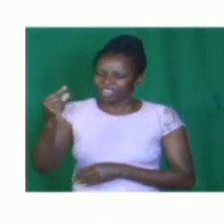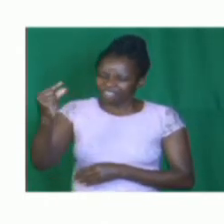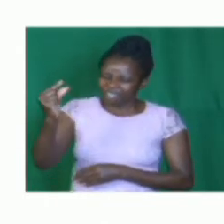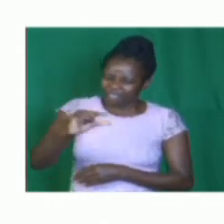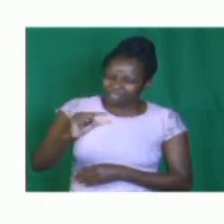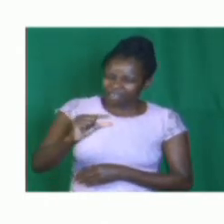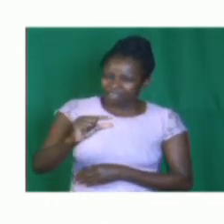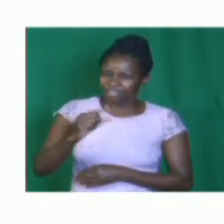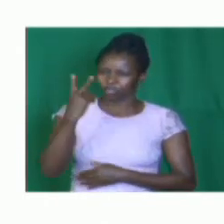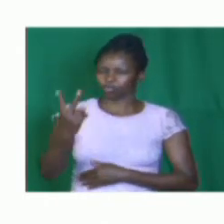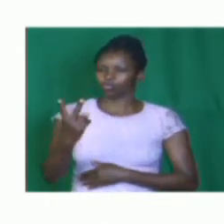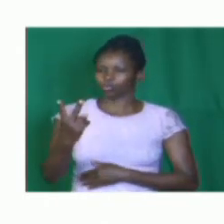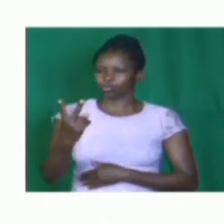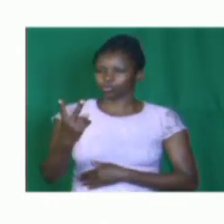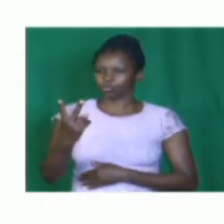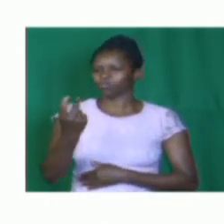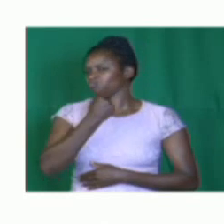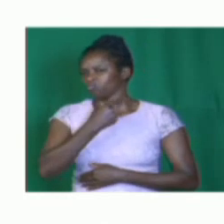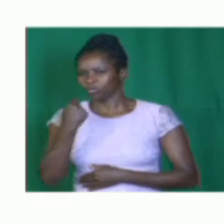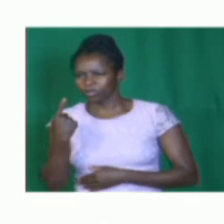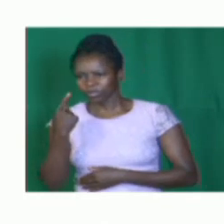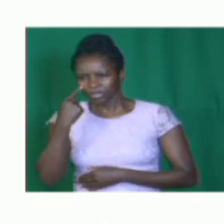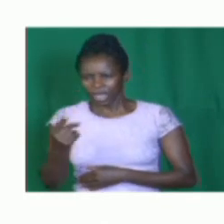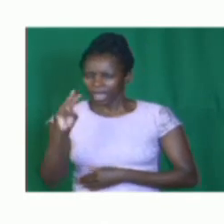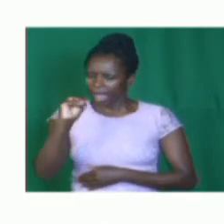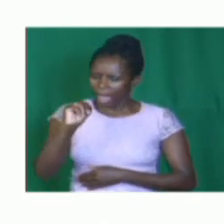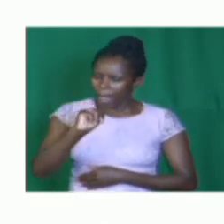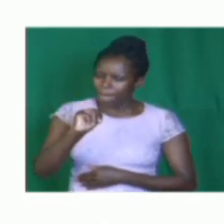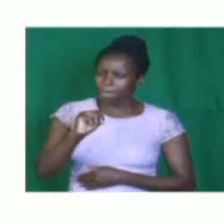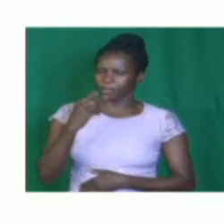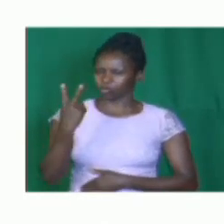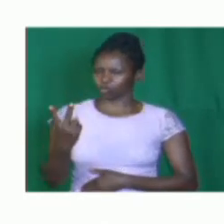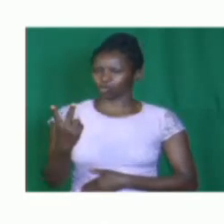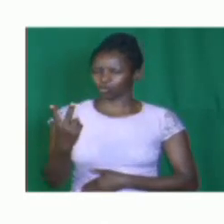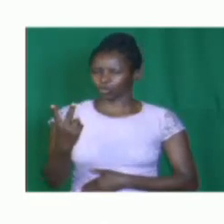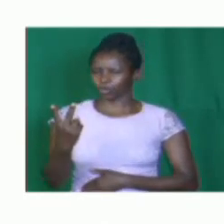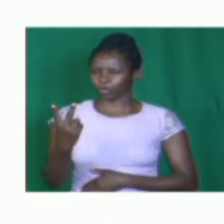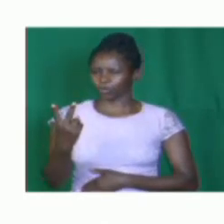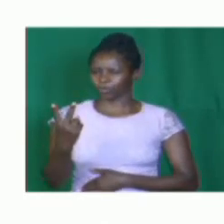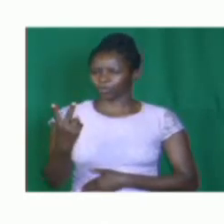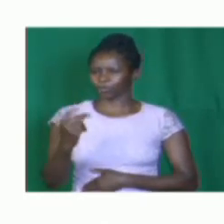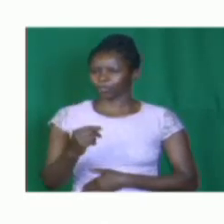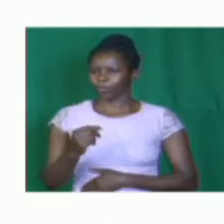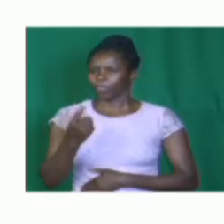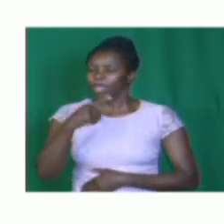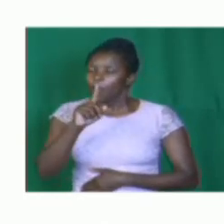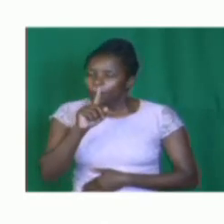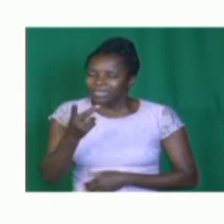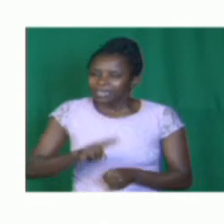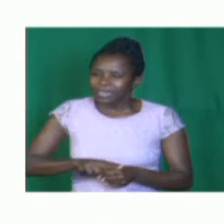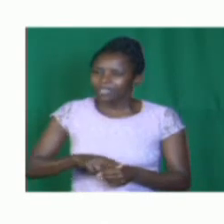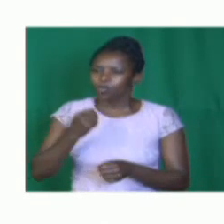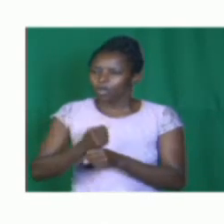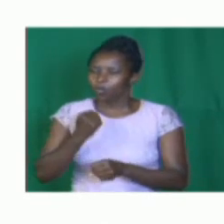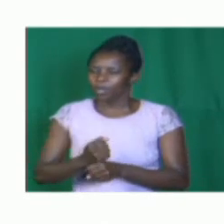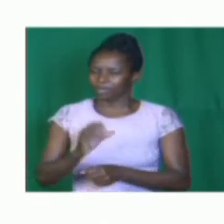straight away we can do this. We can see that m is 2, but of course we have to work out